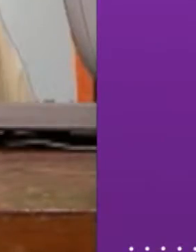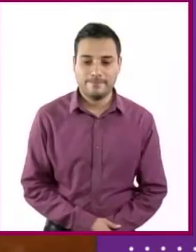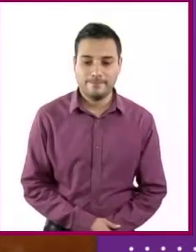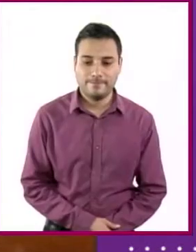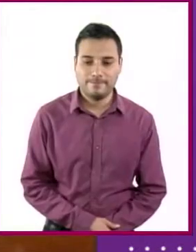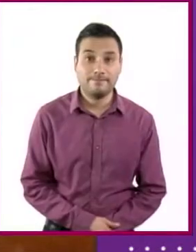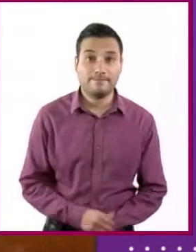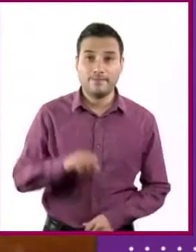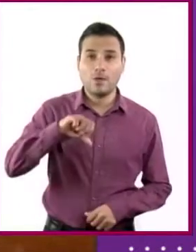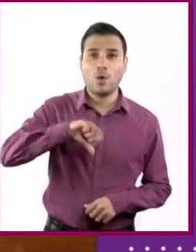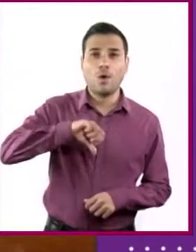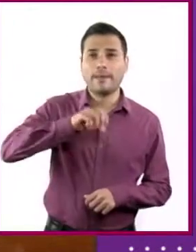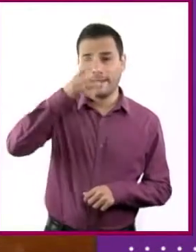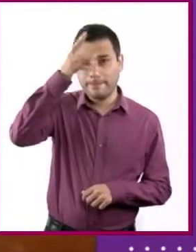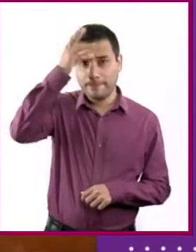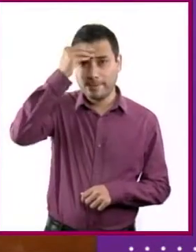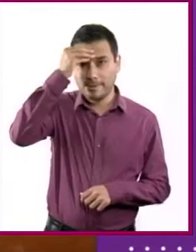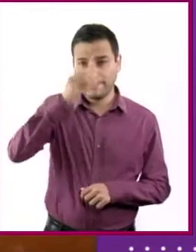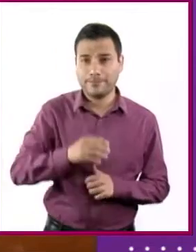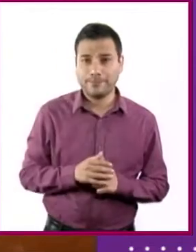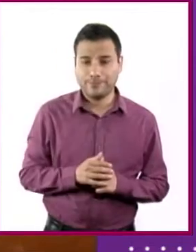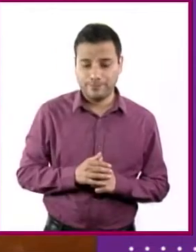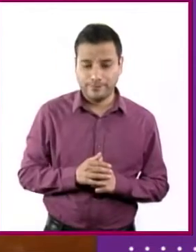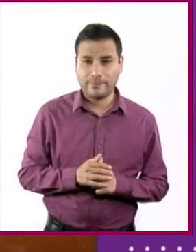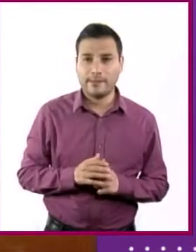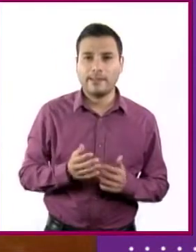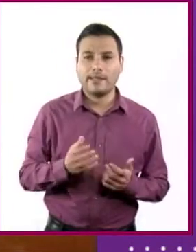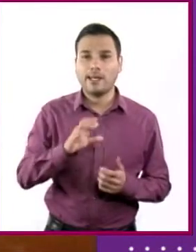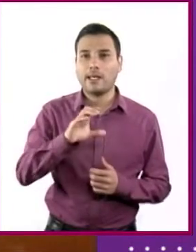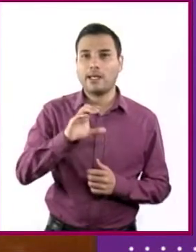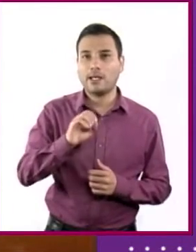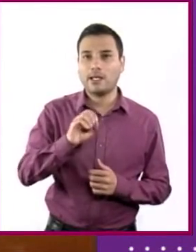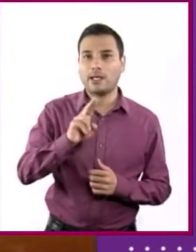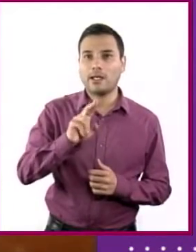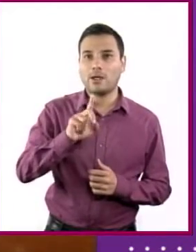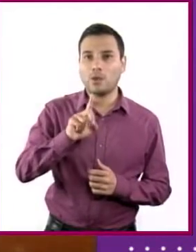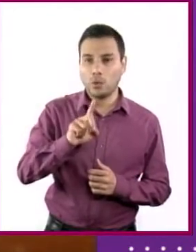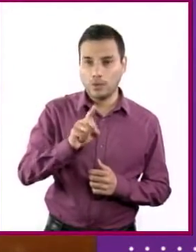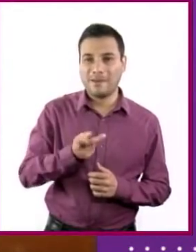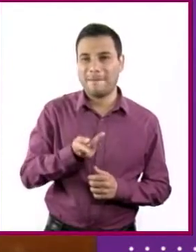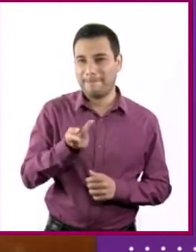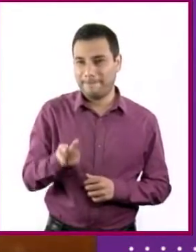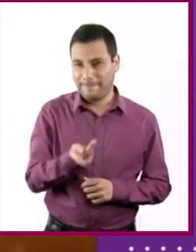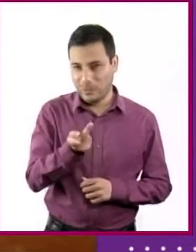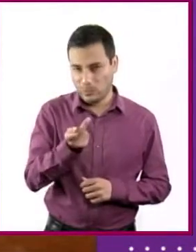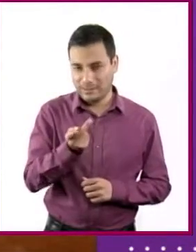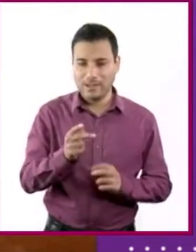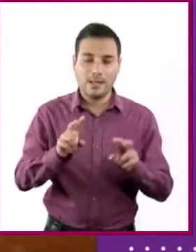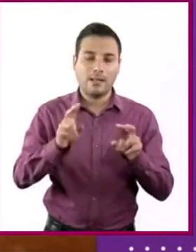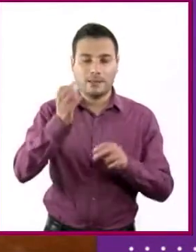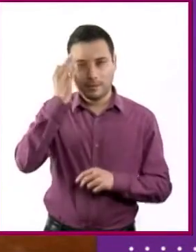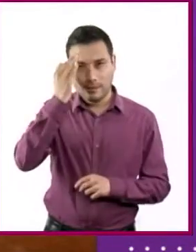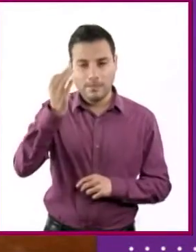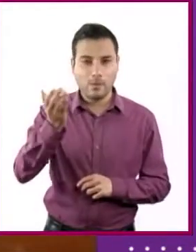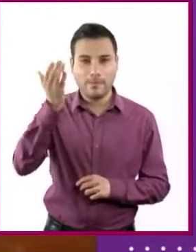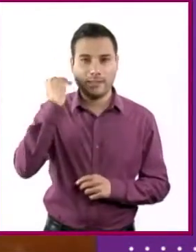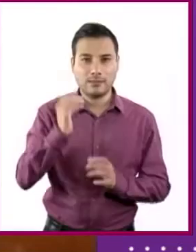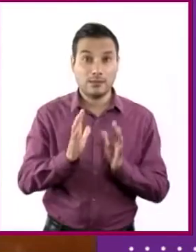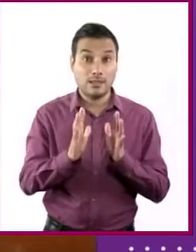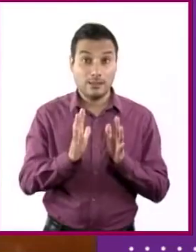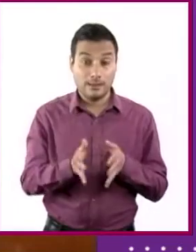Hoy aprenderemos la forma interrogativa de could para hacer preguntas sobre el pasado de las personas. ¿Están